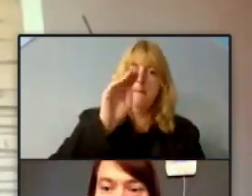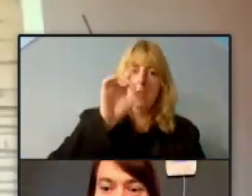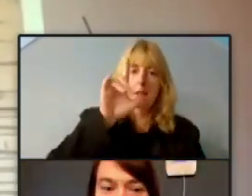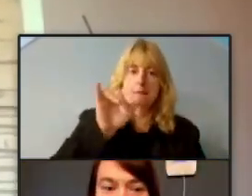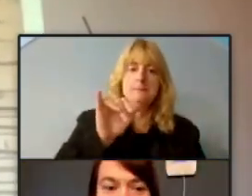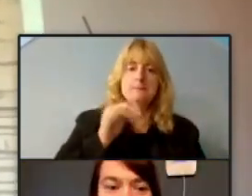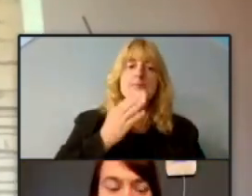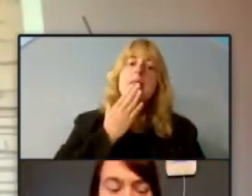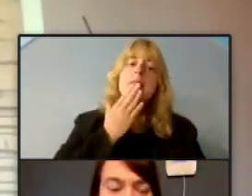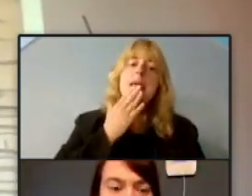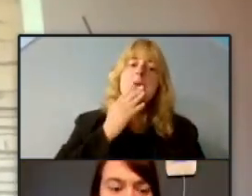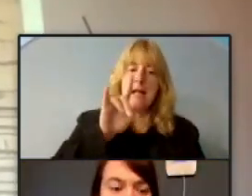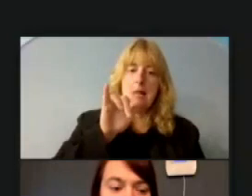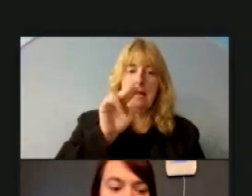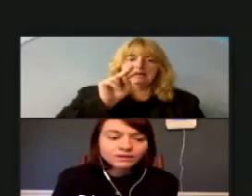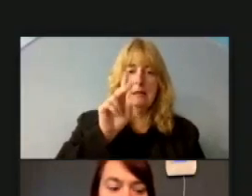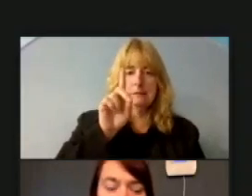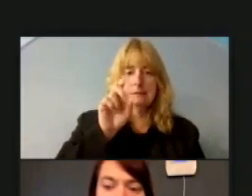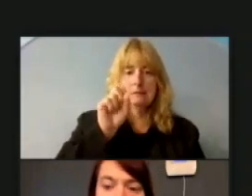Thank you, Lindsay.